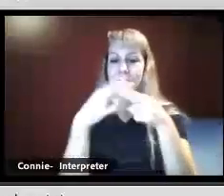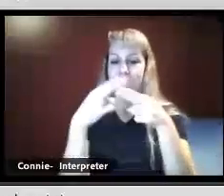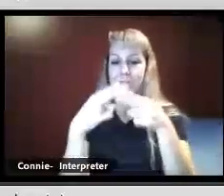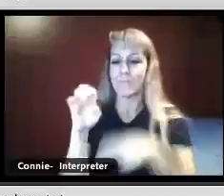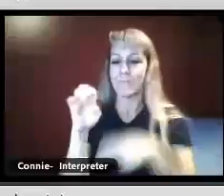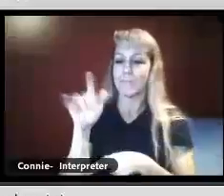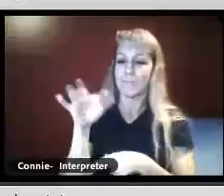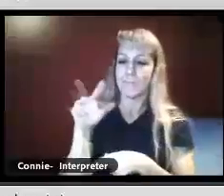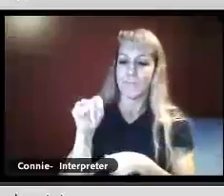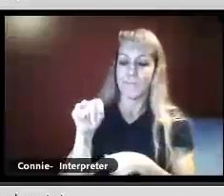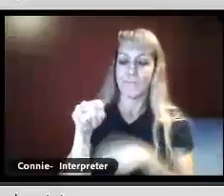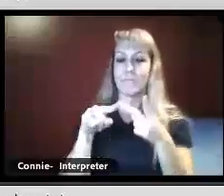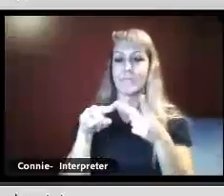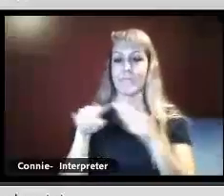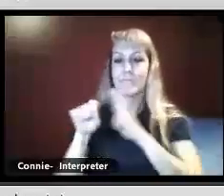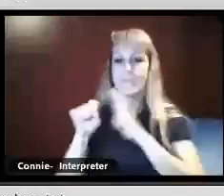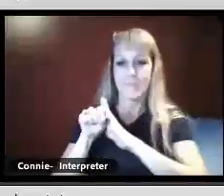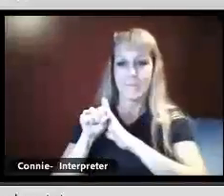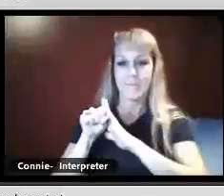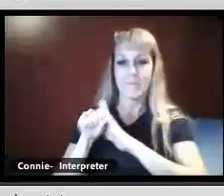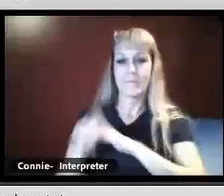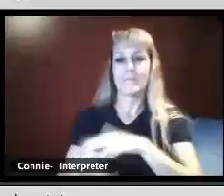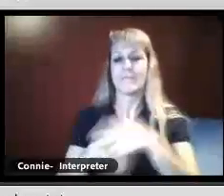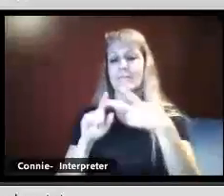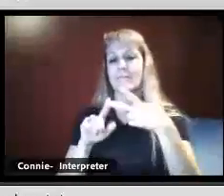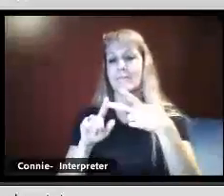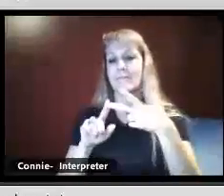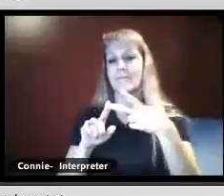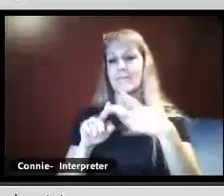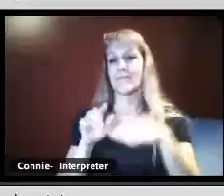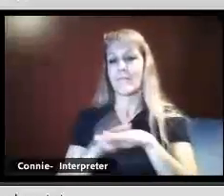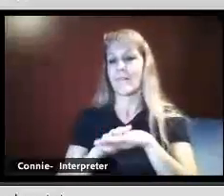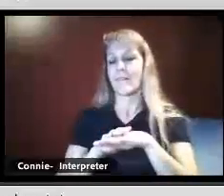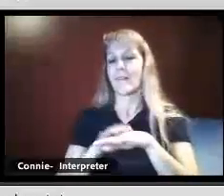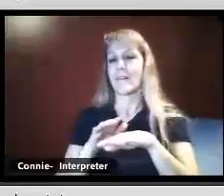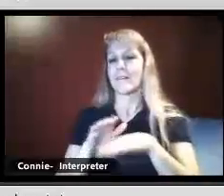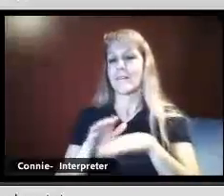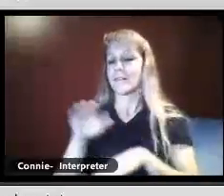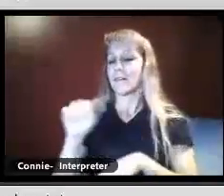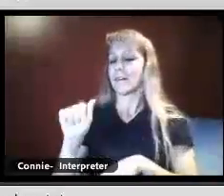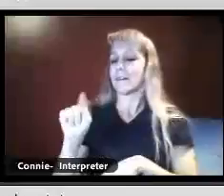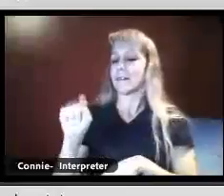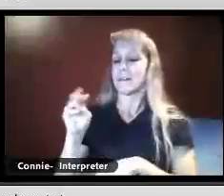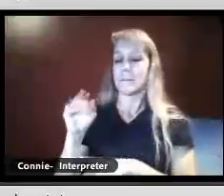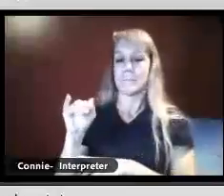its symbol. I'm on indium right now, and its atomic number.